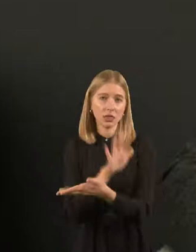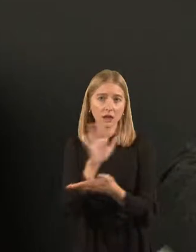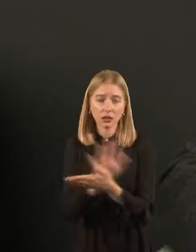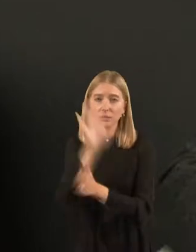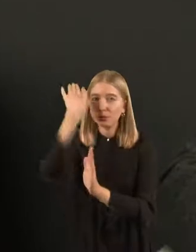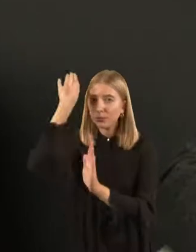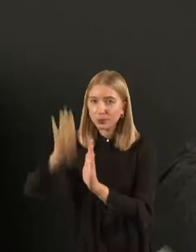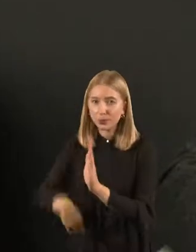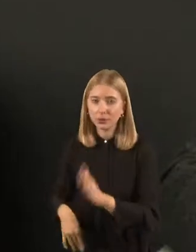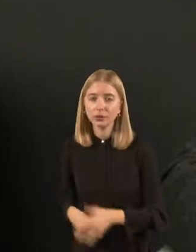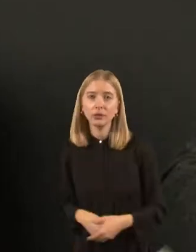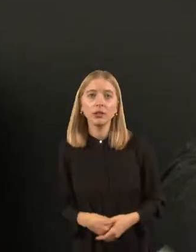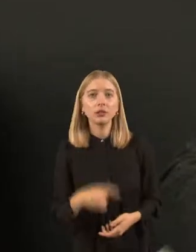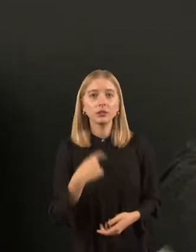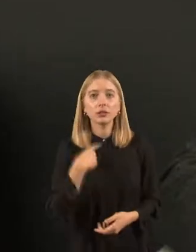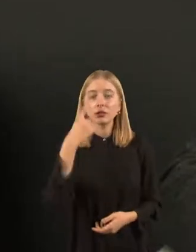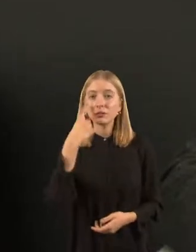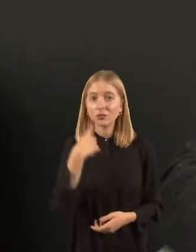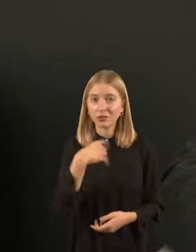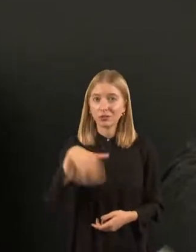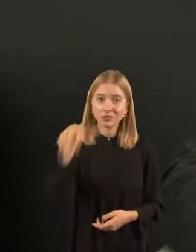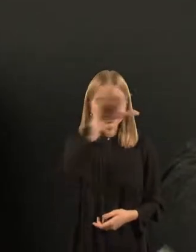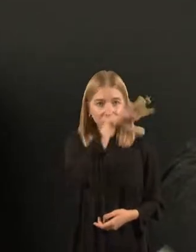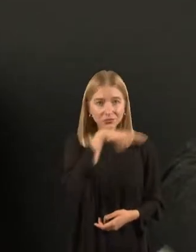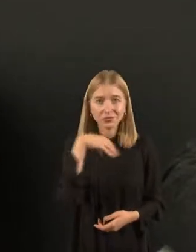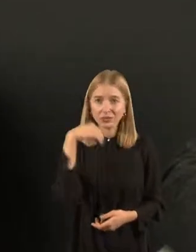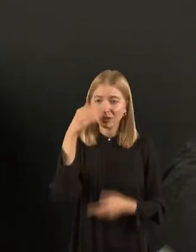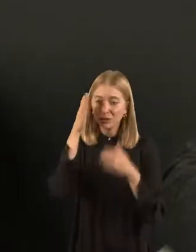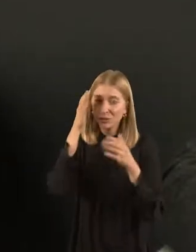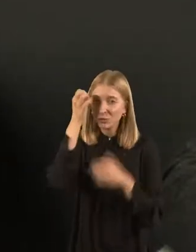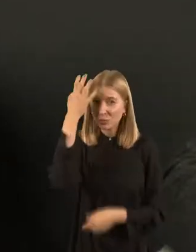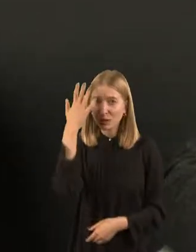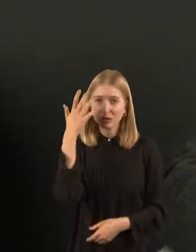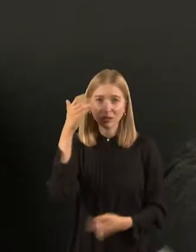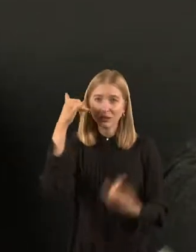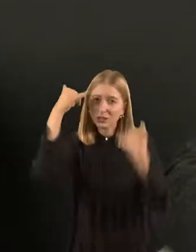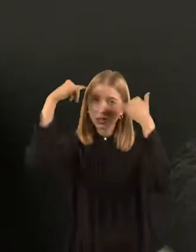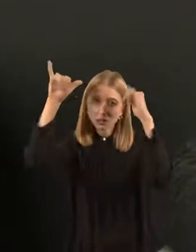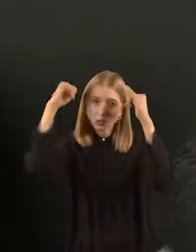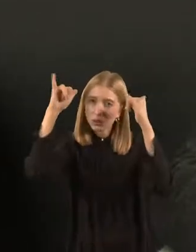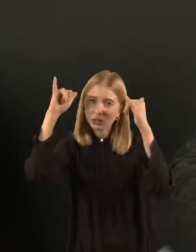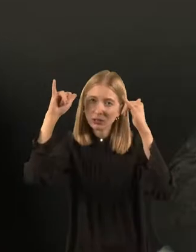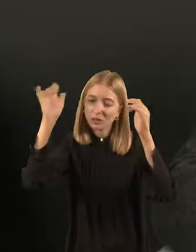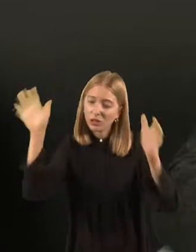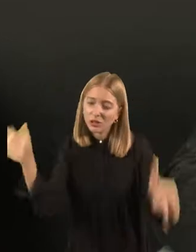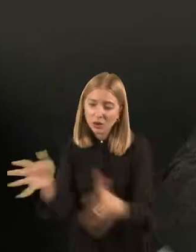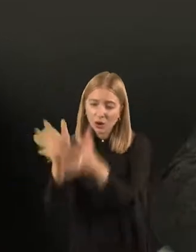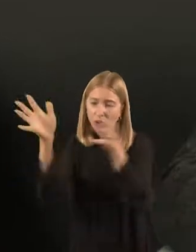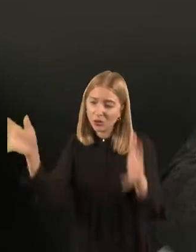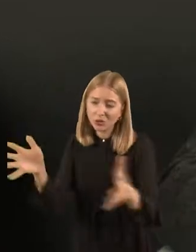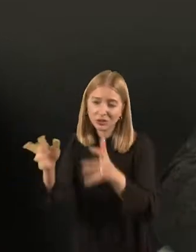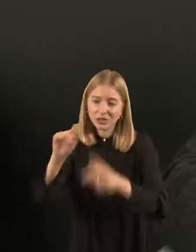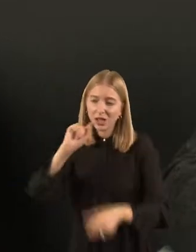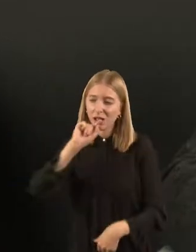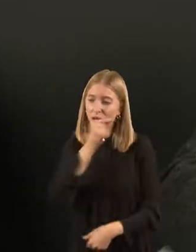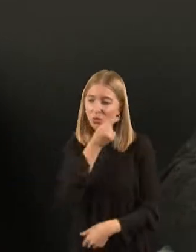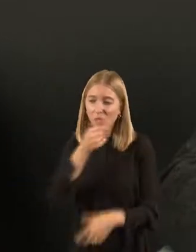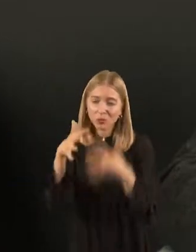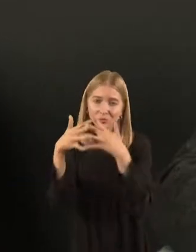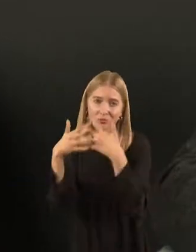more significant, our CO2 footprint becomes more significant. So I believe that animal